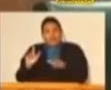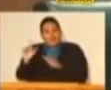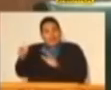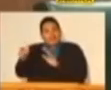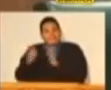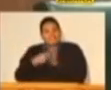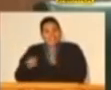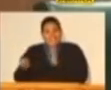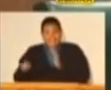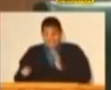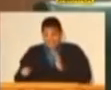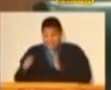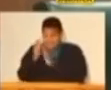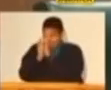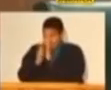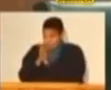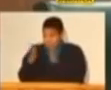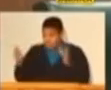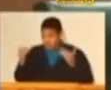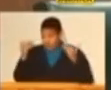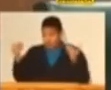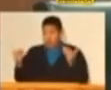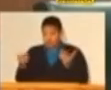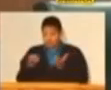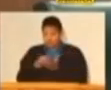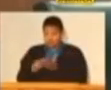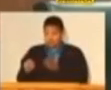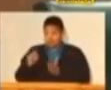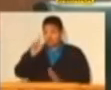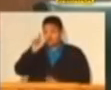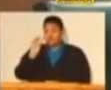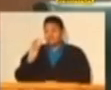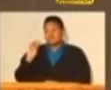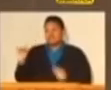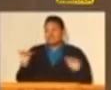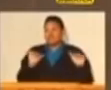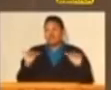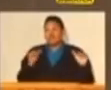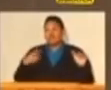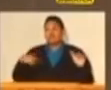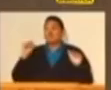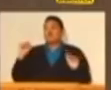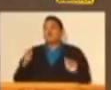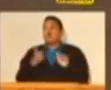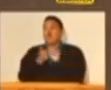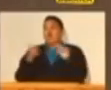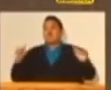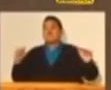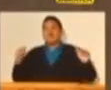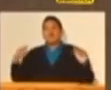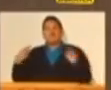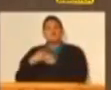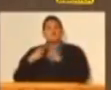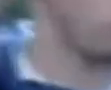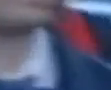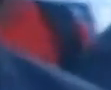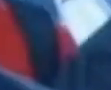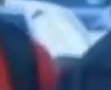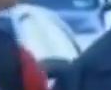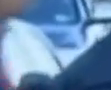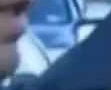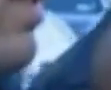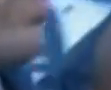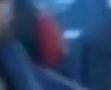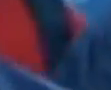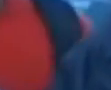the Attorney General acted on the 26th August, we could have avoided the conflagration.